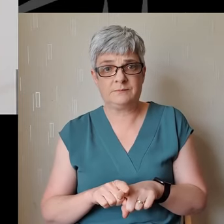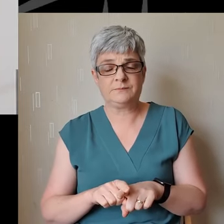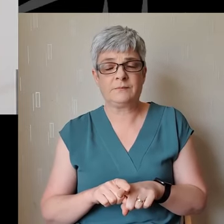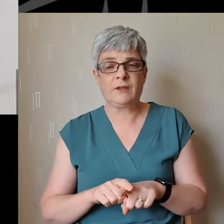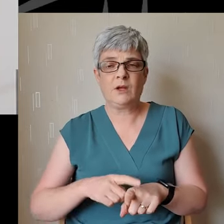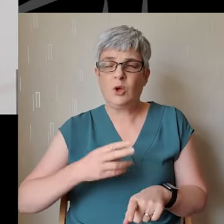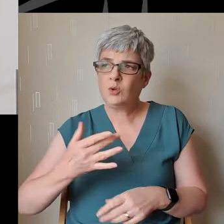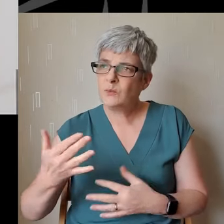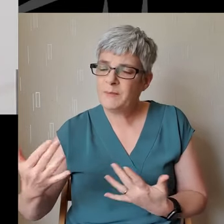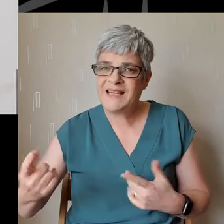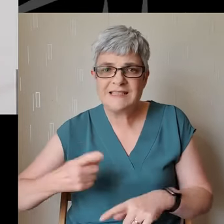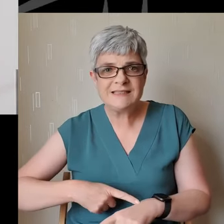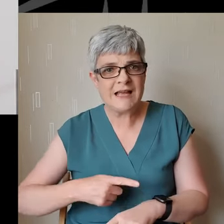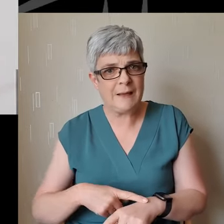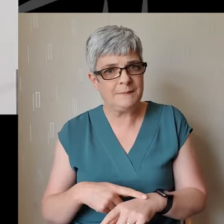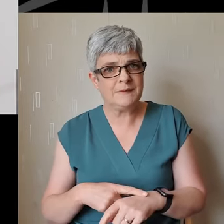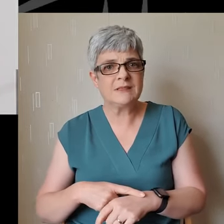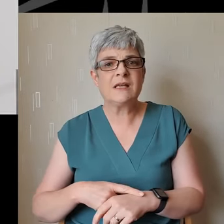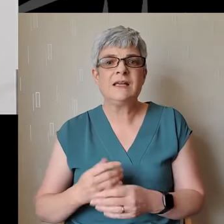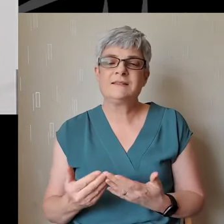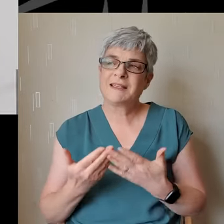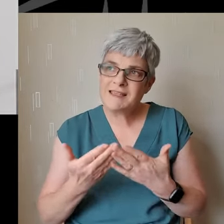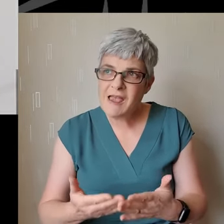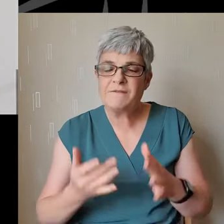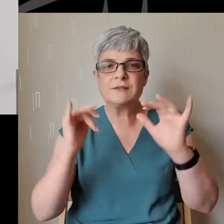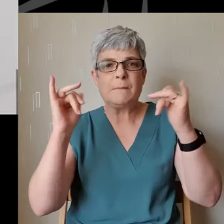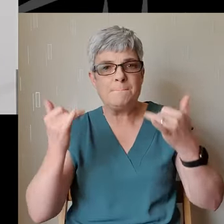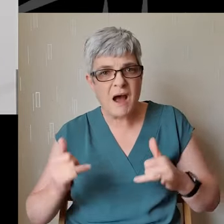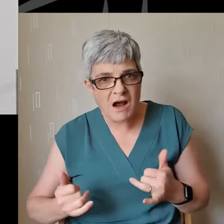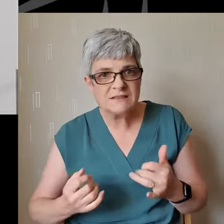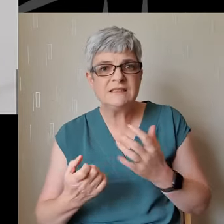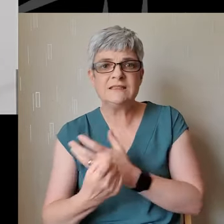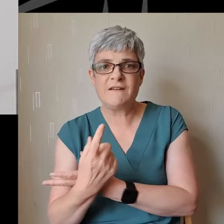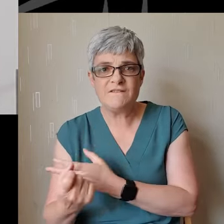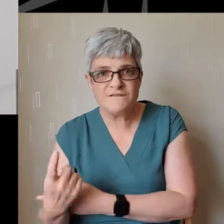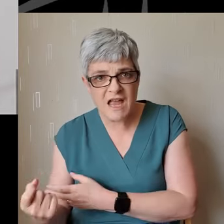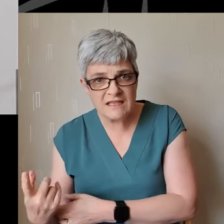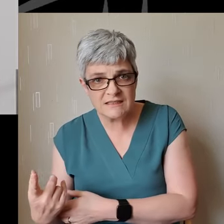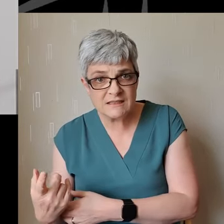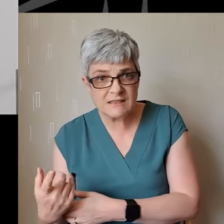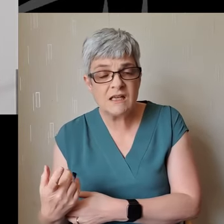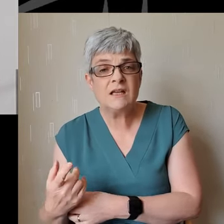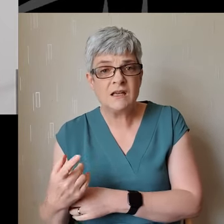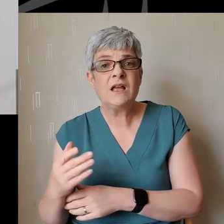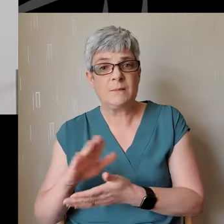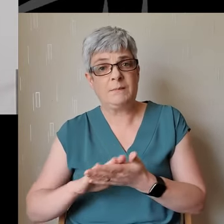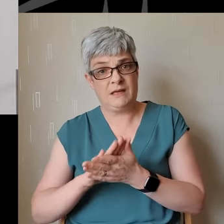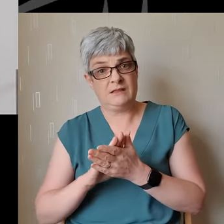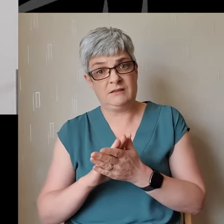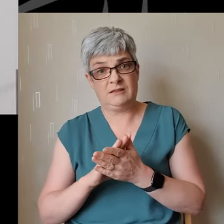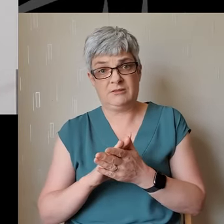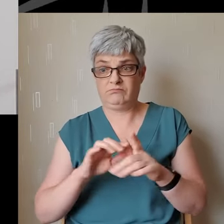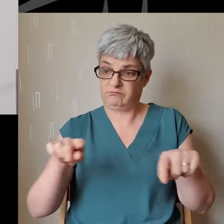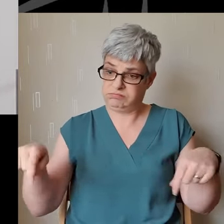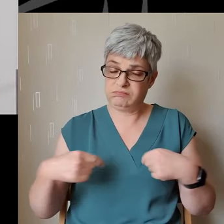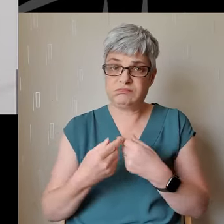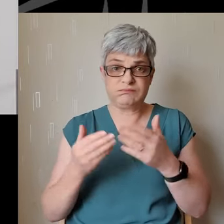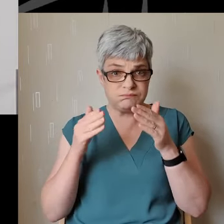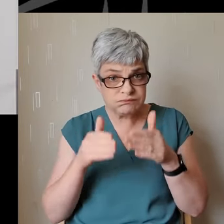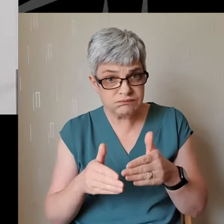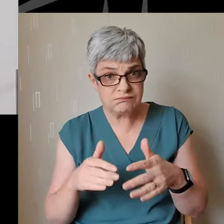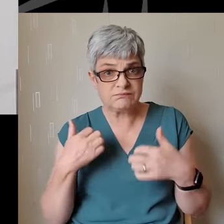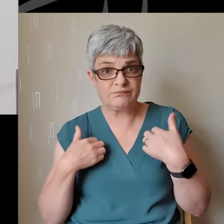Too often it's the gifts, the parties, the other events that take up our main effort and